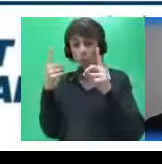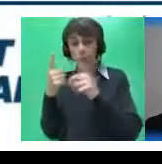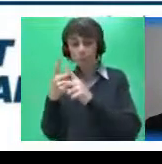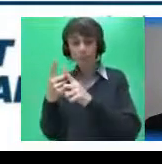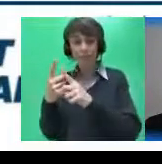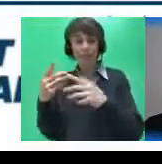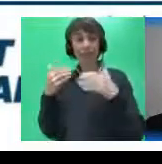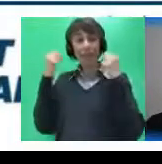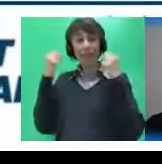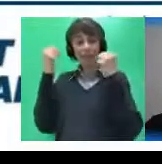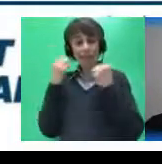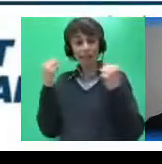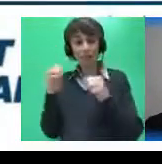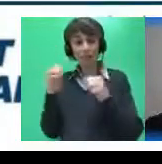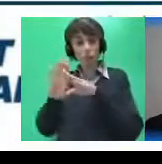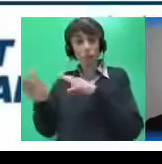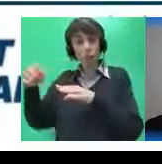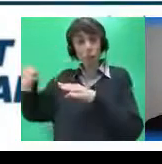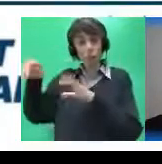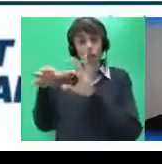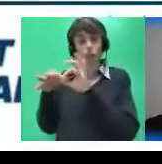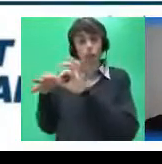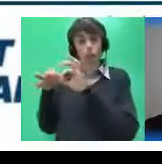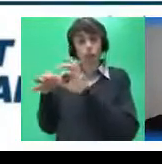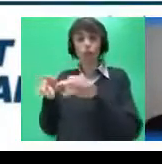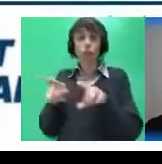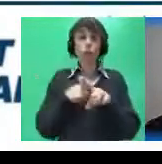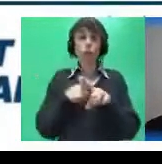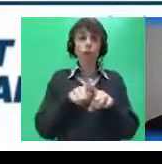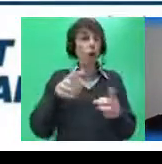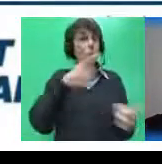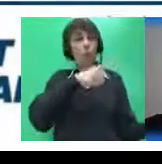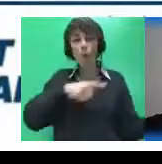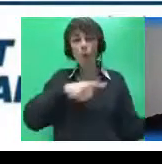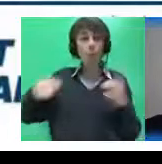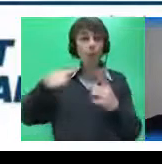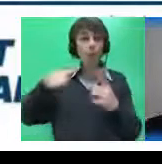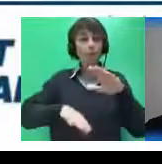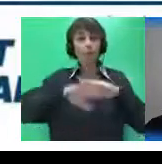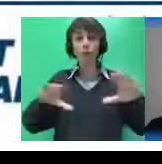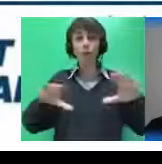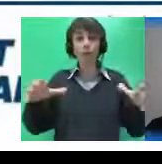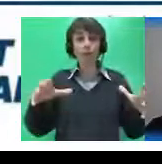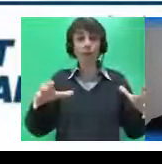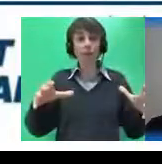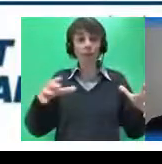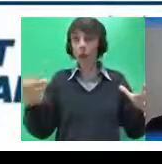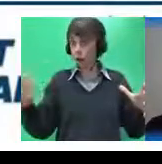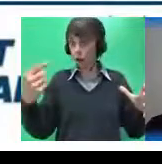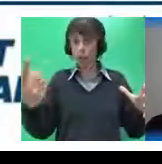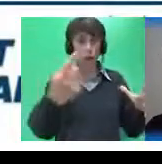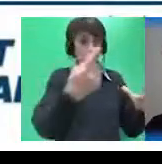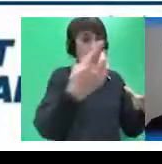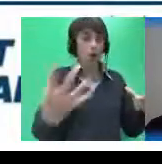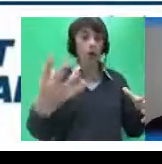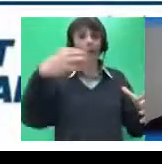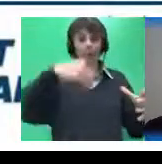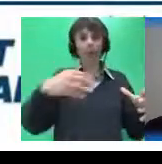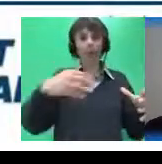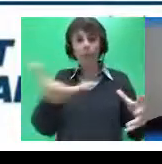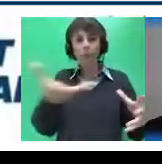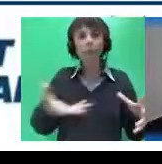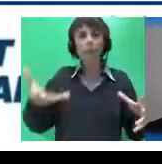work, but obviously working with everyone in the sector. So phase one, it was always around going out and understanding, and you can see the